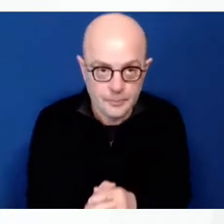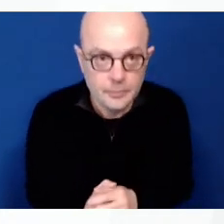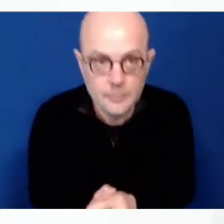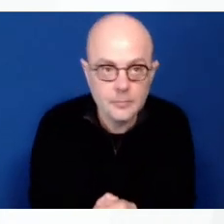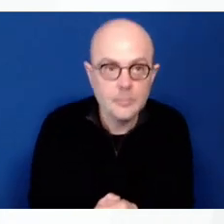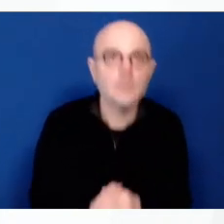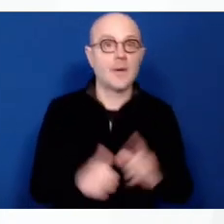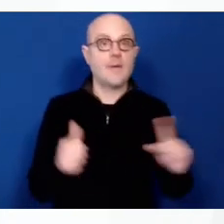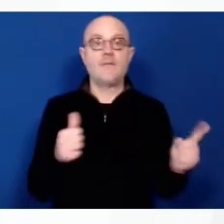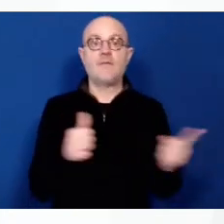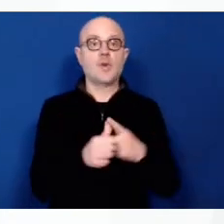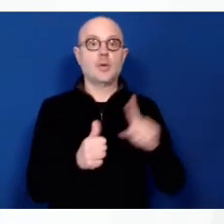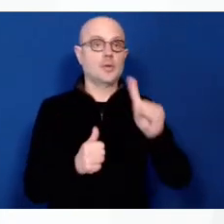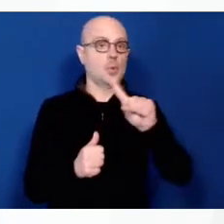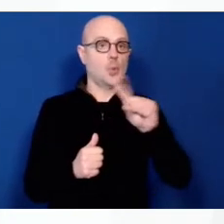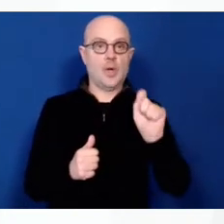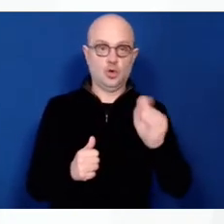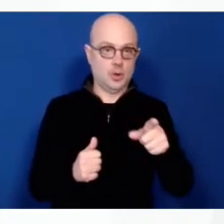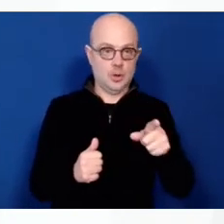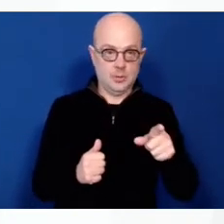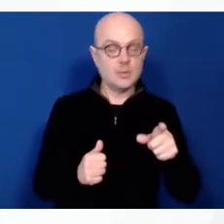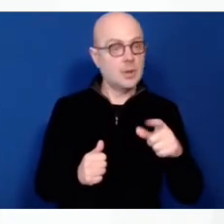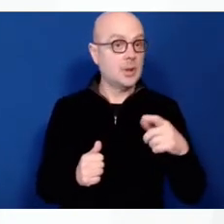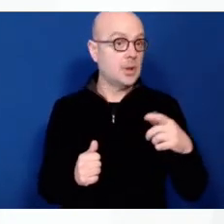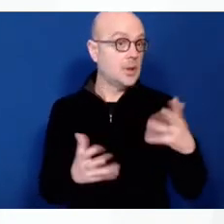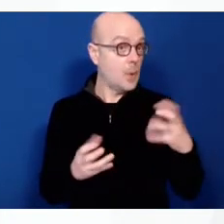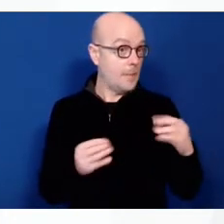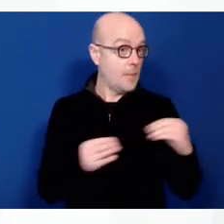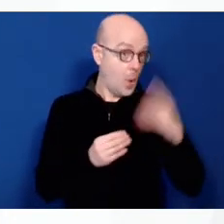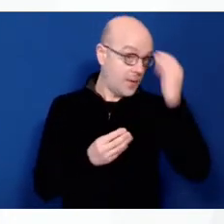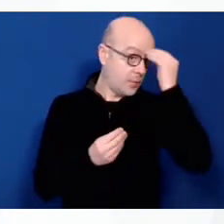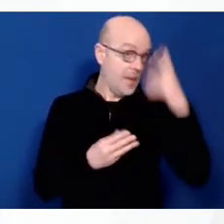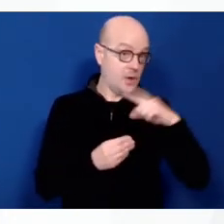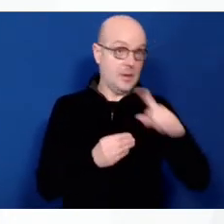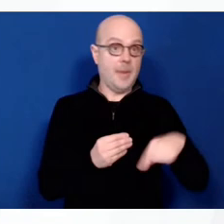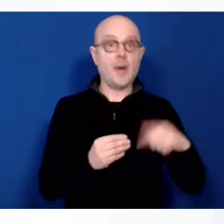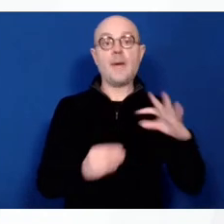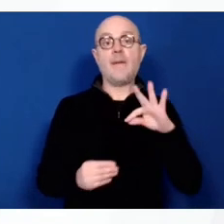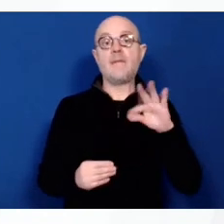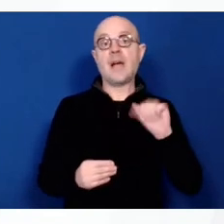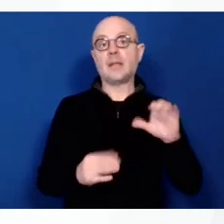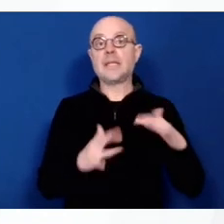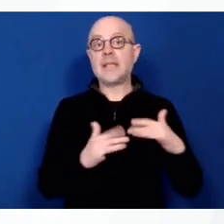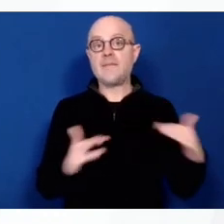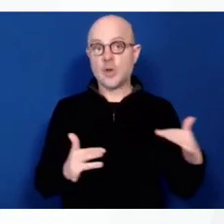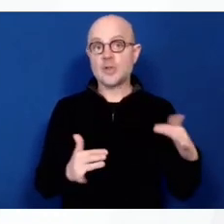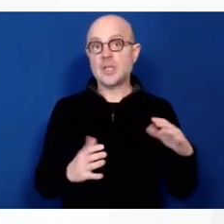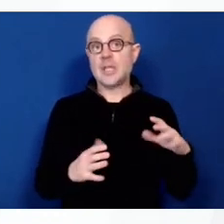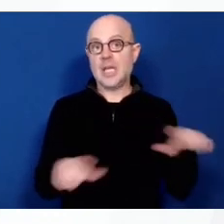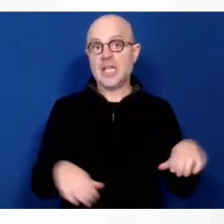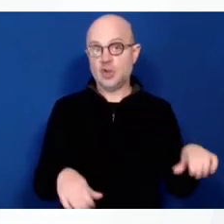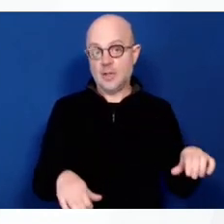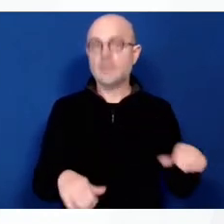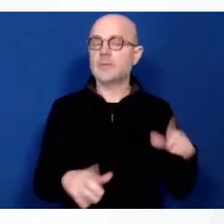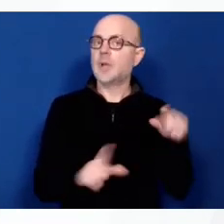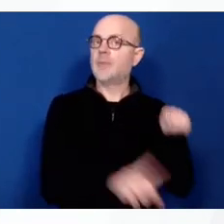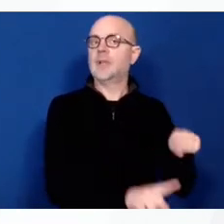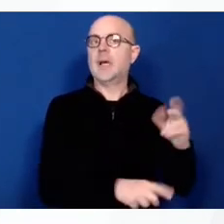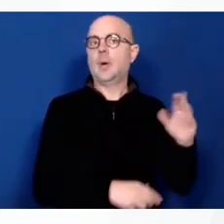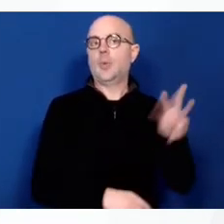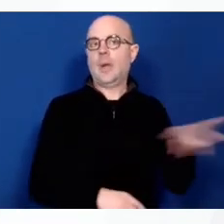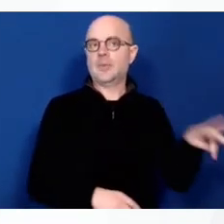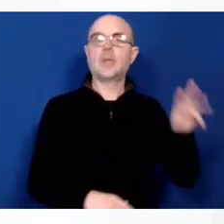The first question, and if you want more information about the Faculty Diversity Initiative, you can visit the Race and Equity Initiative website at